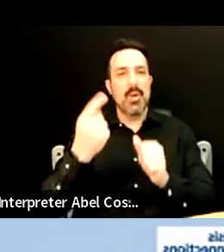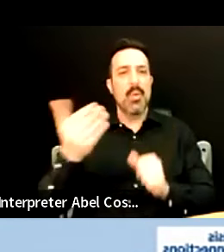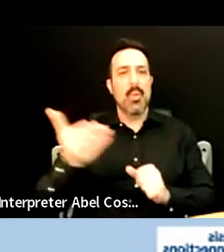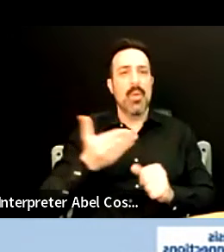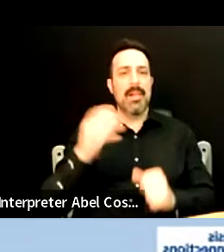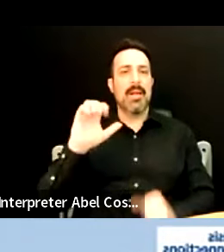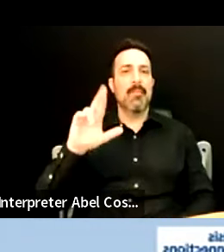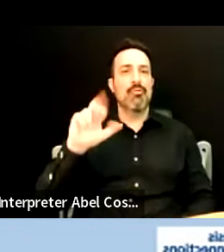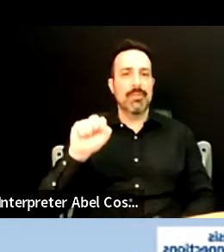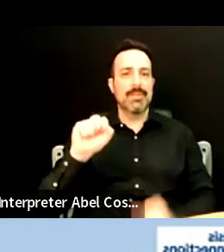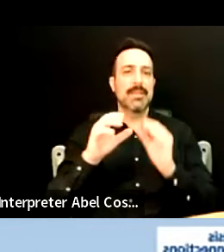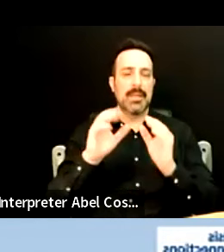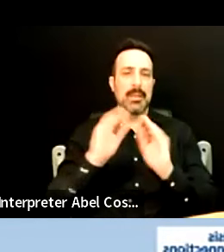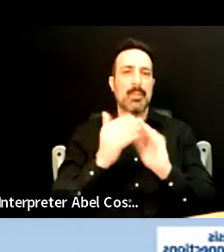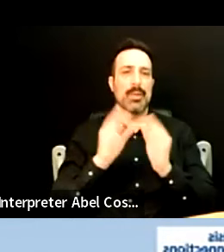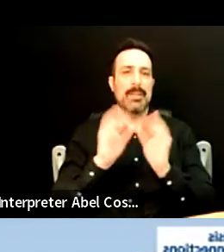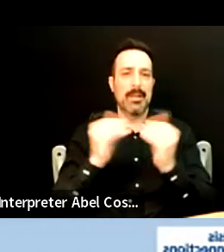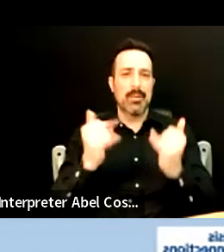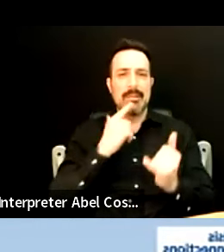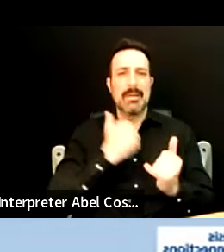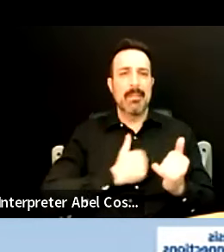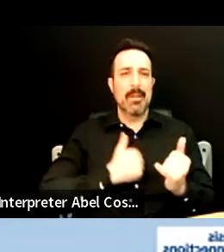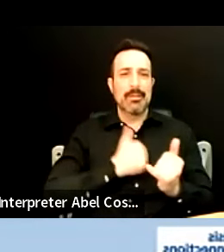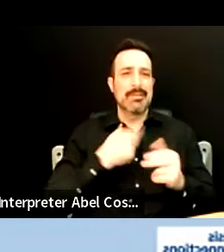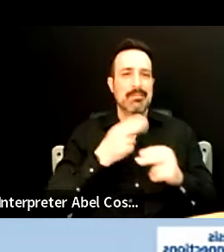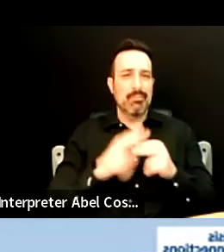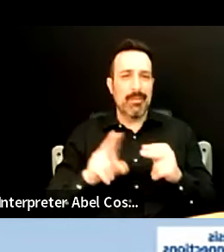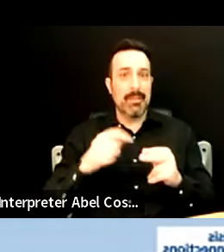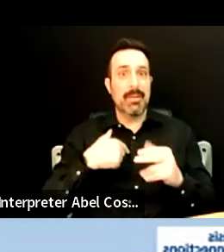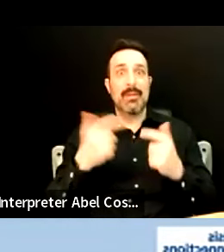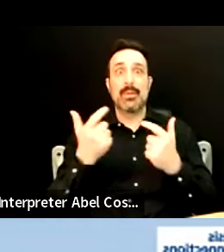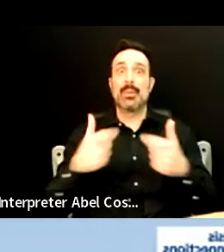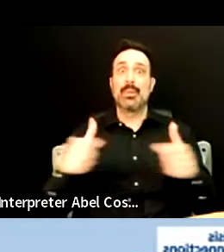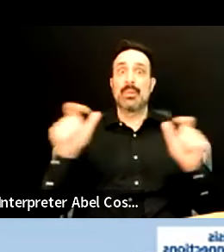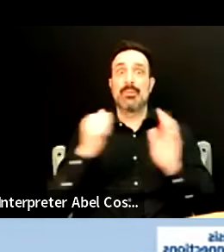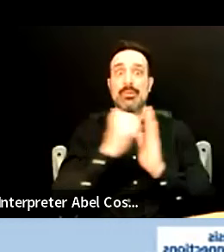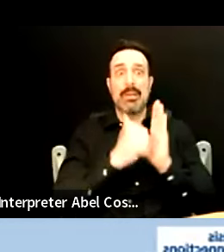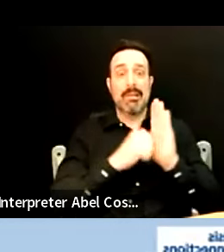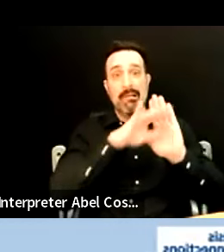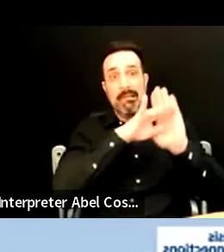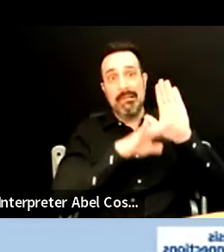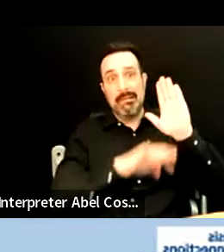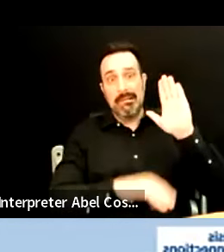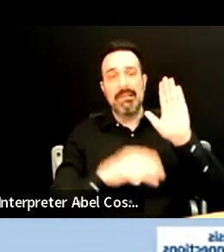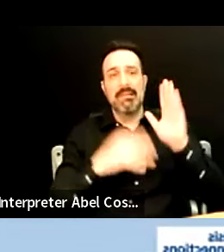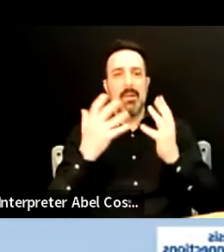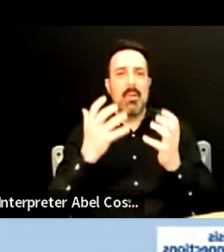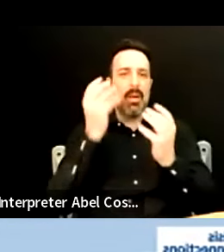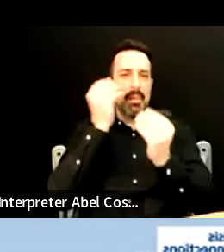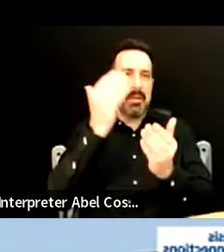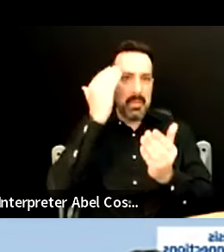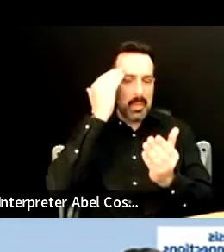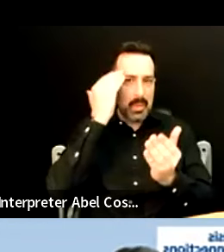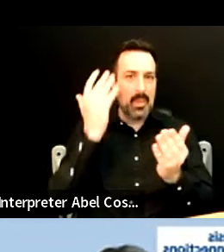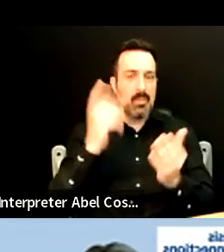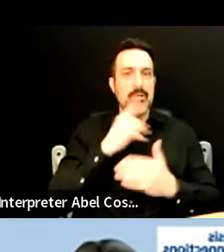CRIS committee meeting today. I apologize for my brevity, but we have a huge agenda and wanted to just let everyone know